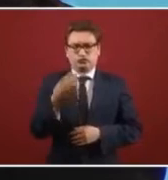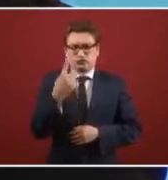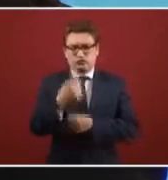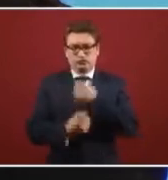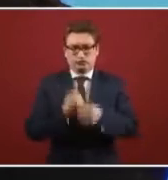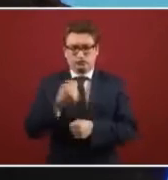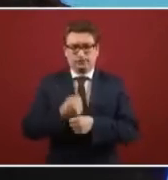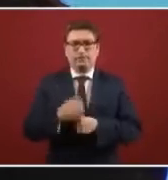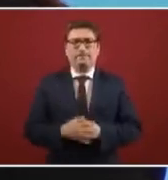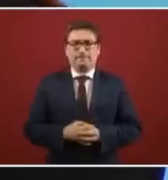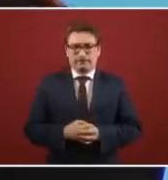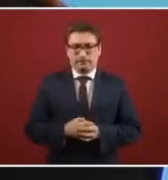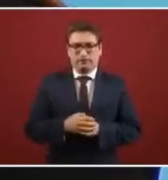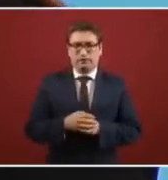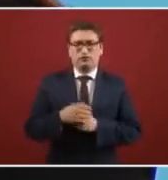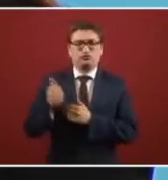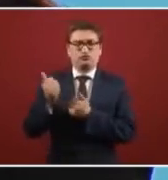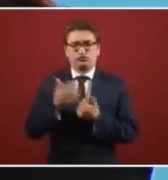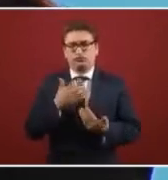2.9%.